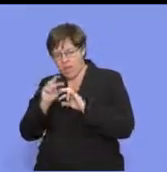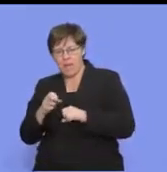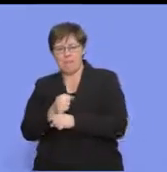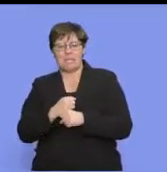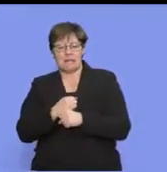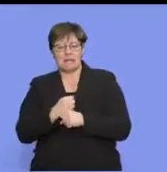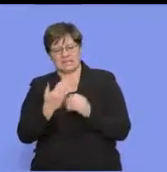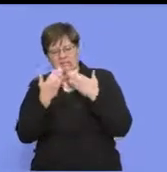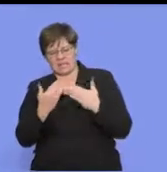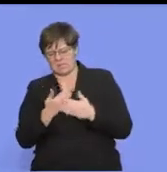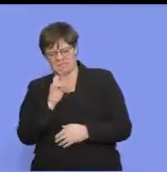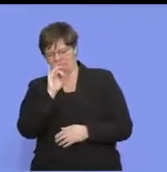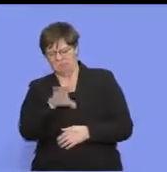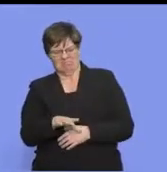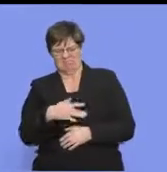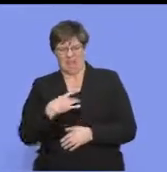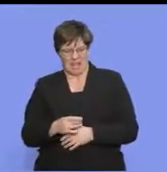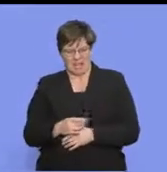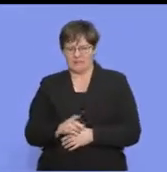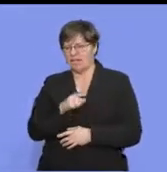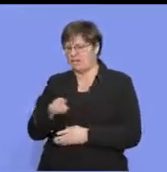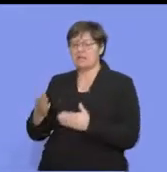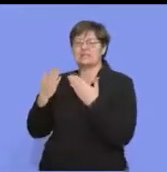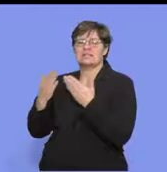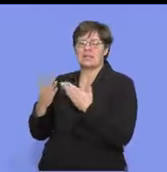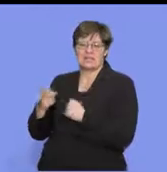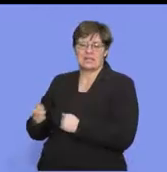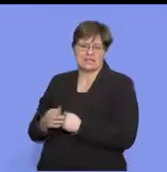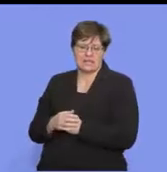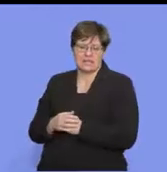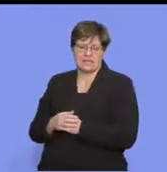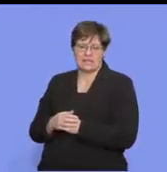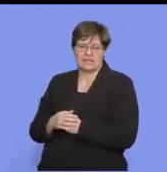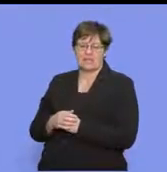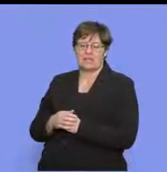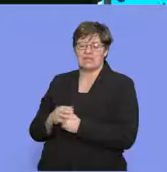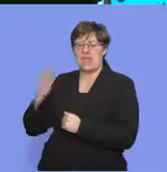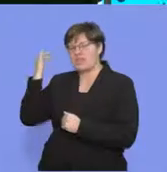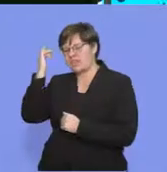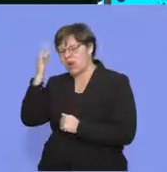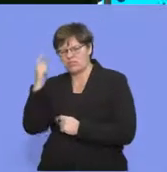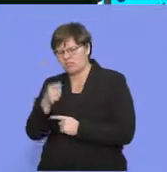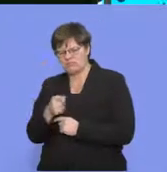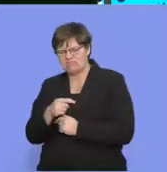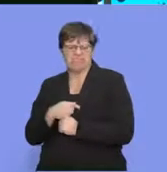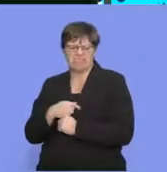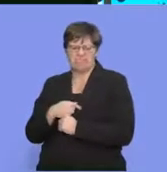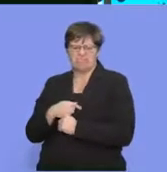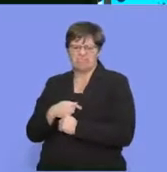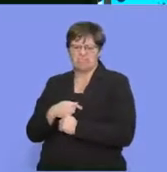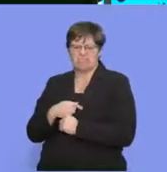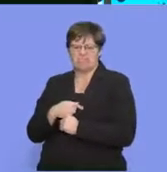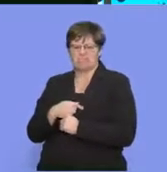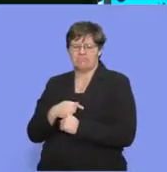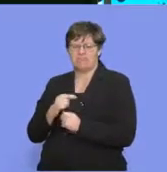then he didn't like that, so then he went on to study theology, and he didn't like that. So what happened